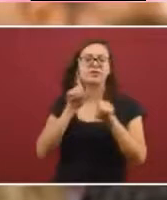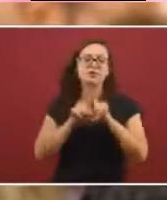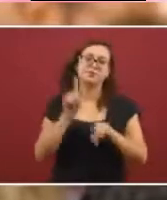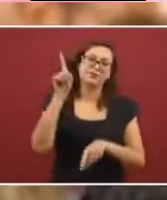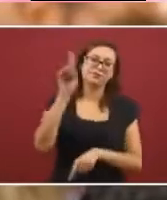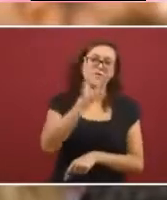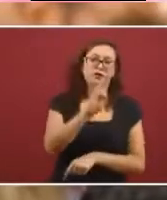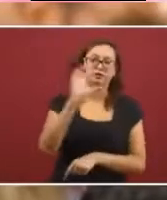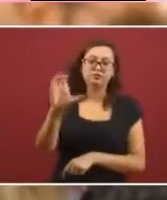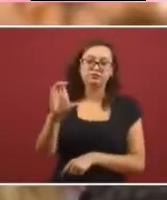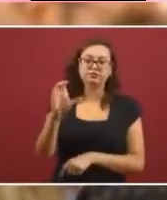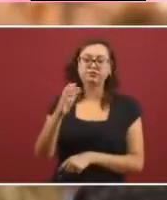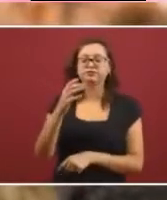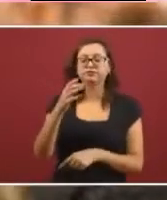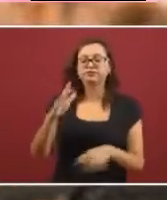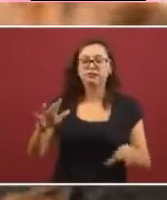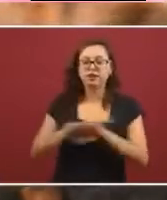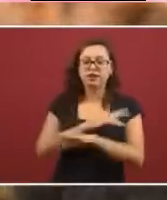reform and